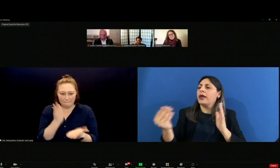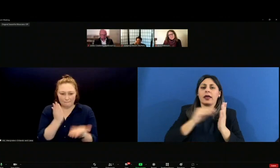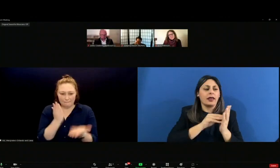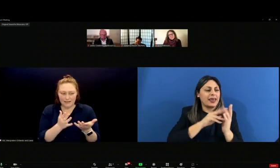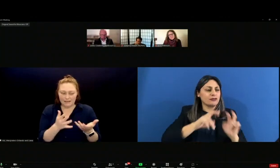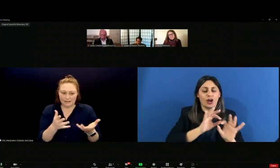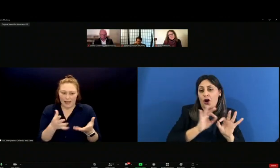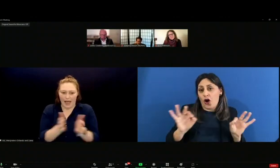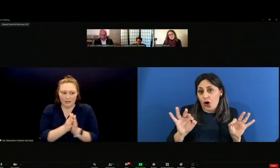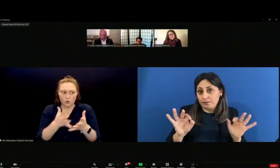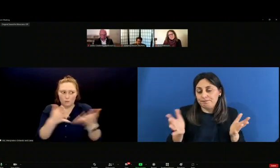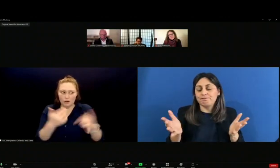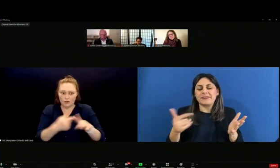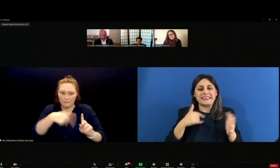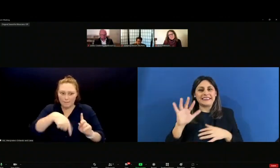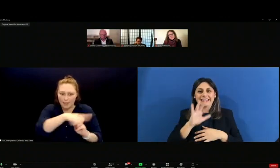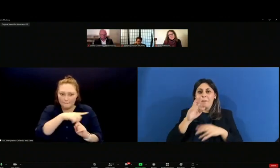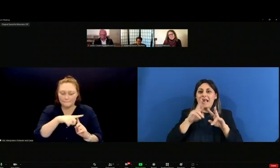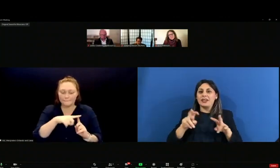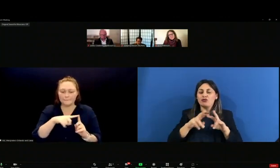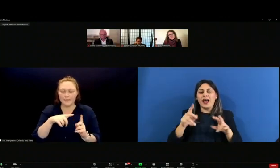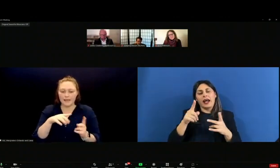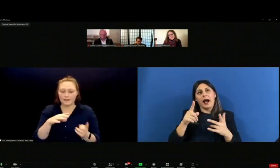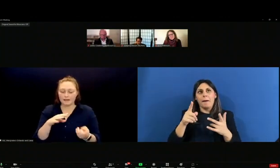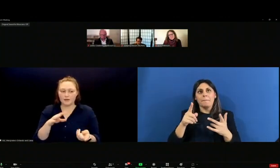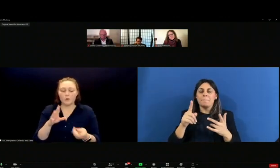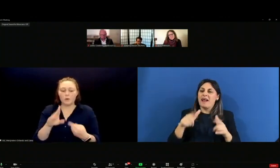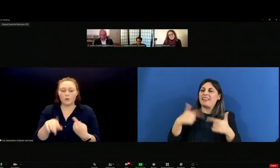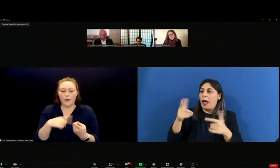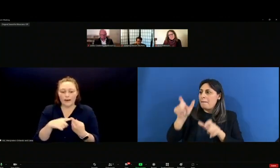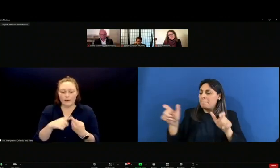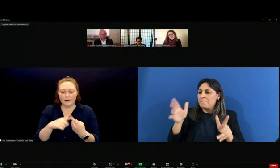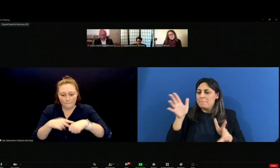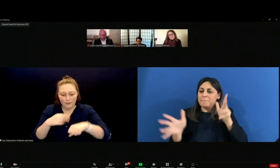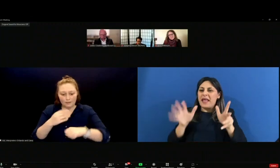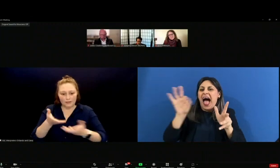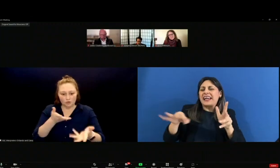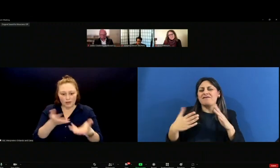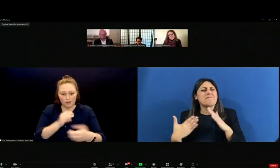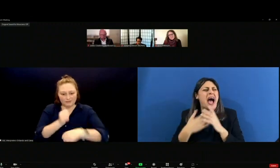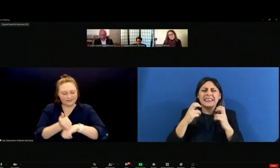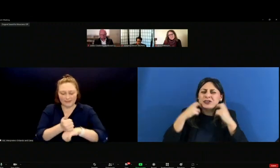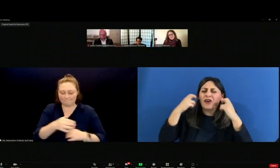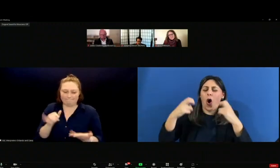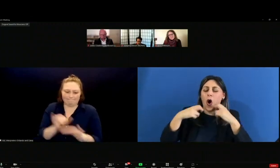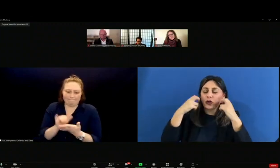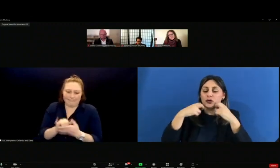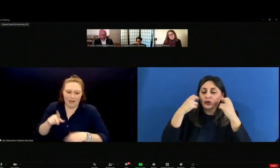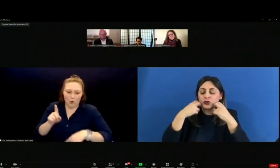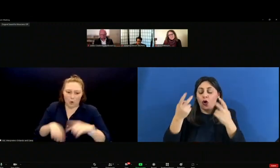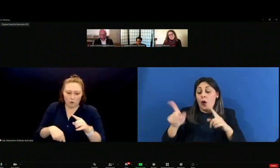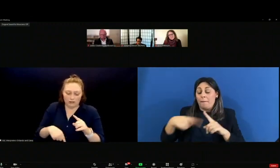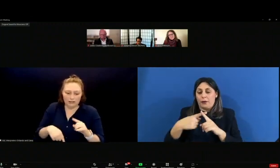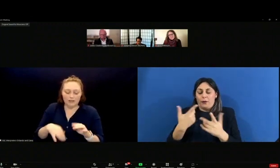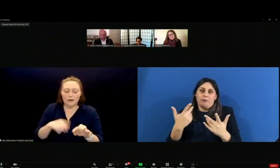scaffolding normally provided in interaction, they simply couldn't do it. But I want to challenge you on another